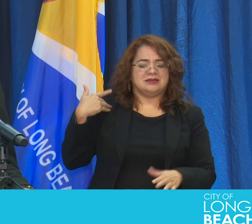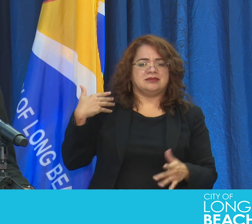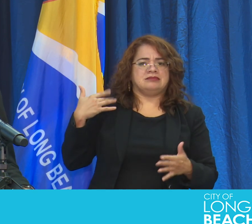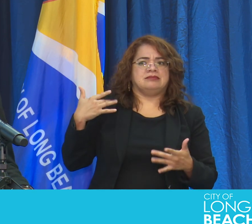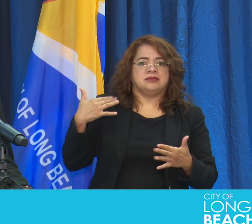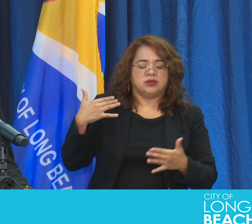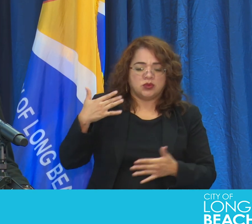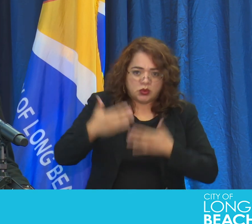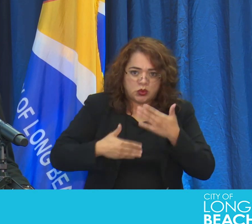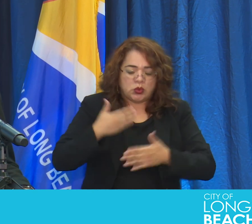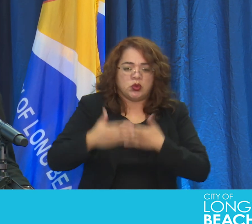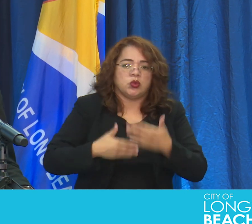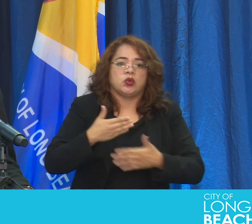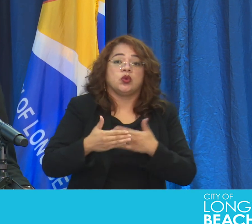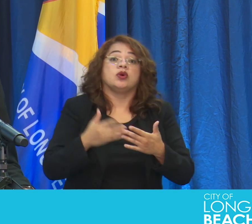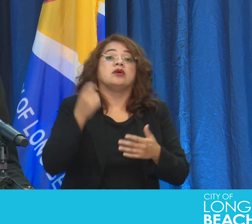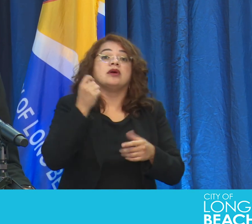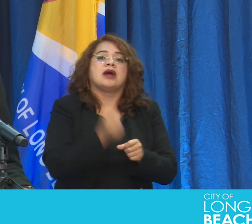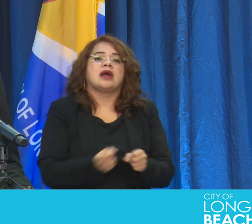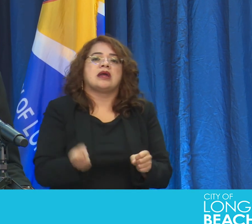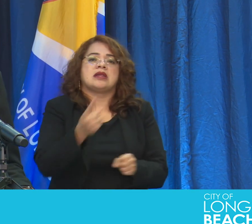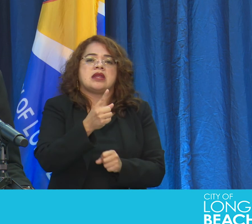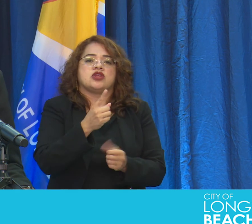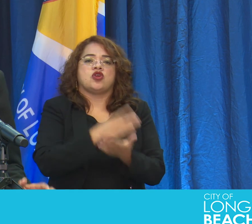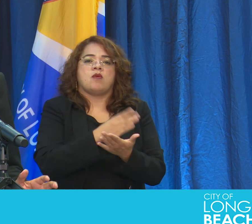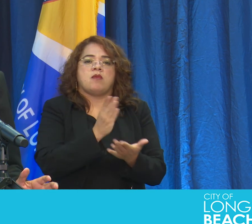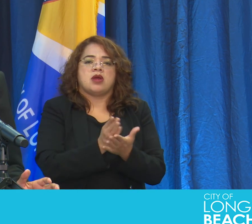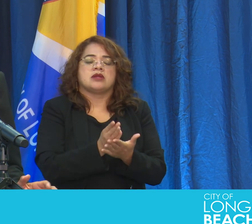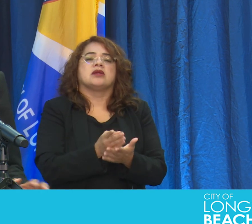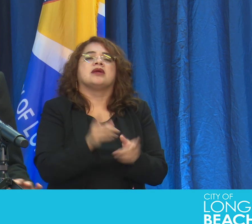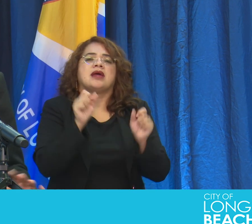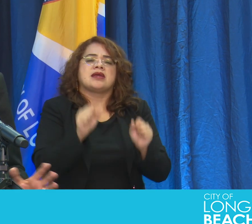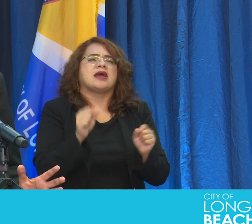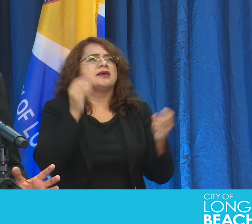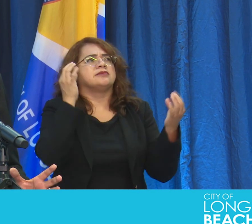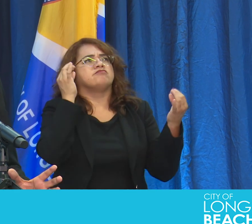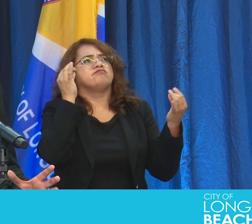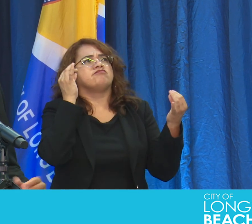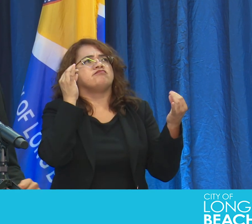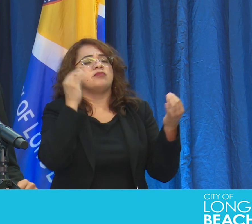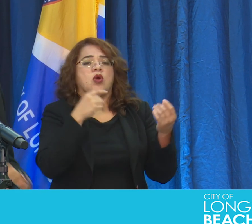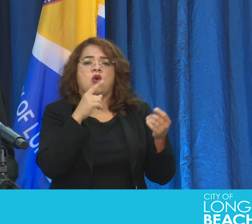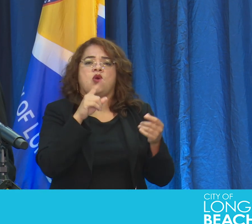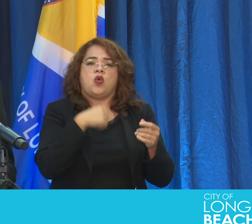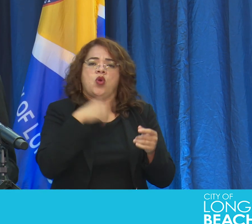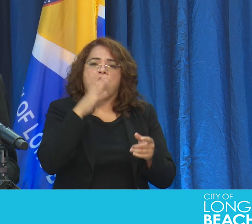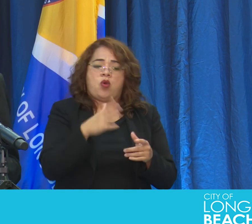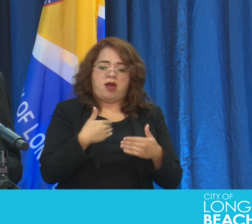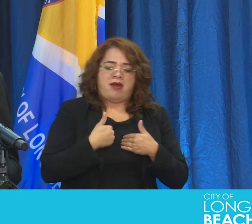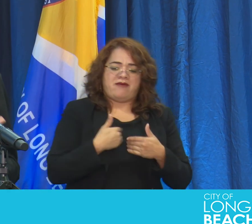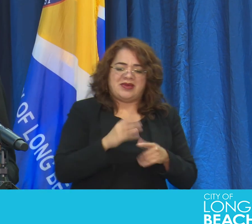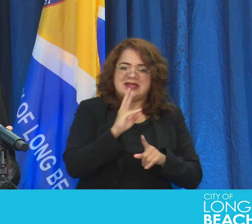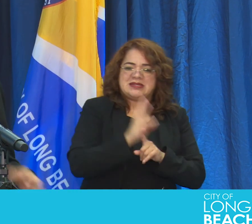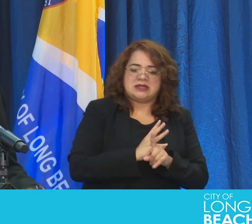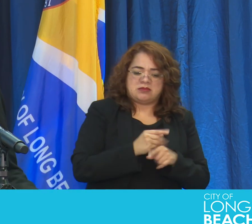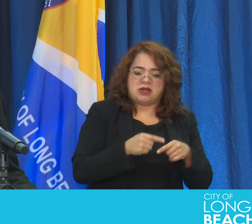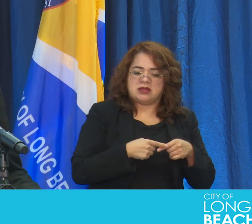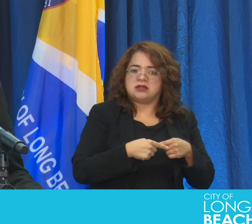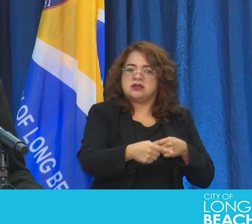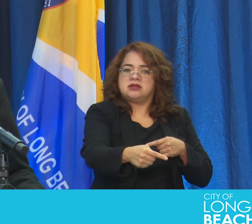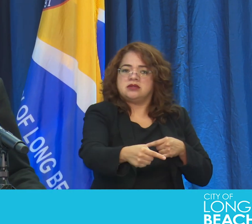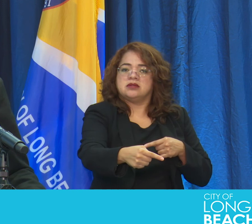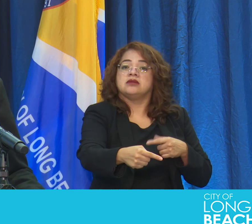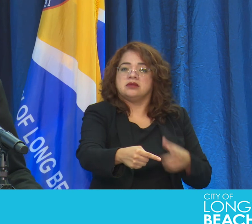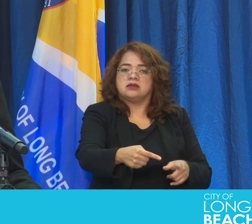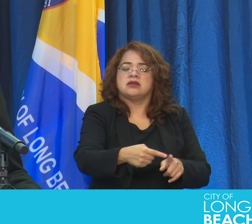Upcoming, this next year's budget, there'll be a lot of opportunity to really rethink all the dollars we spent and how we should spend them and what's the